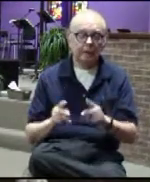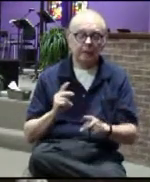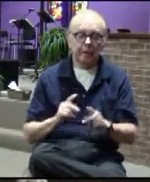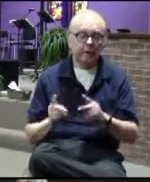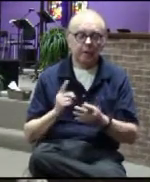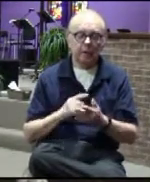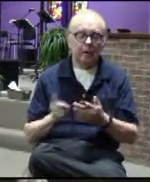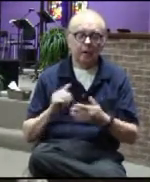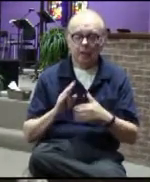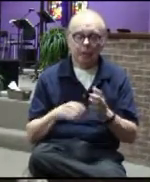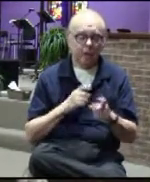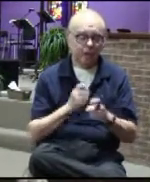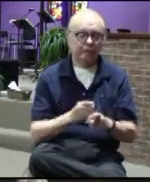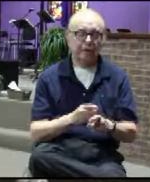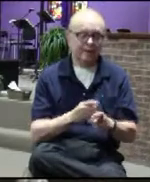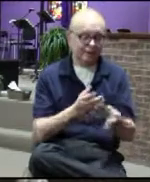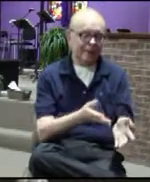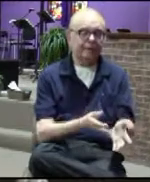that was all their sins